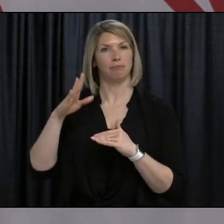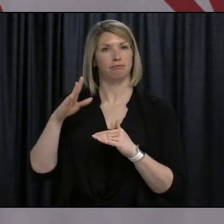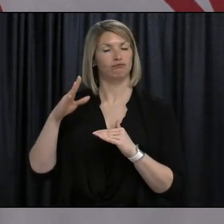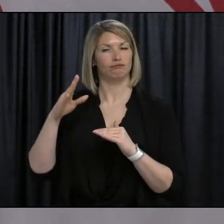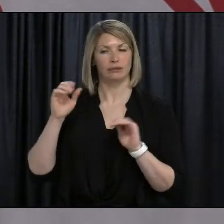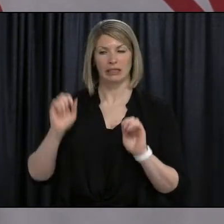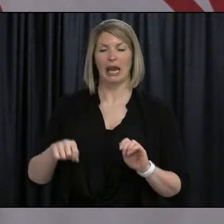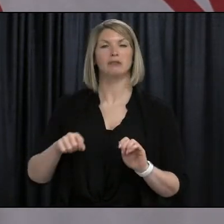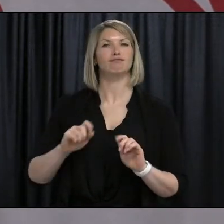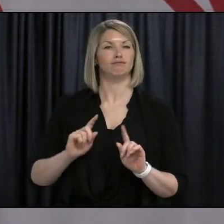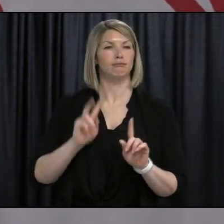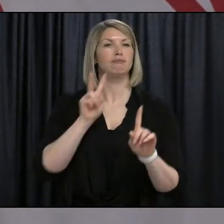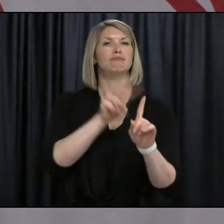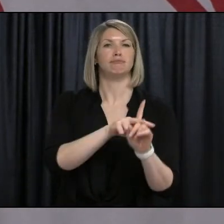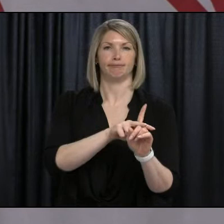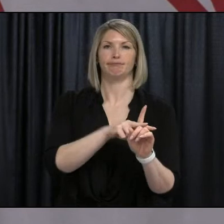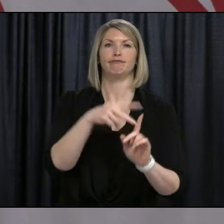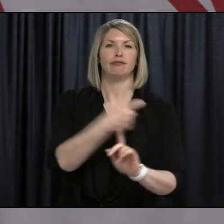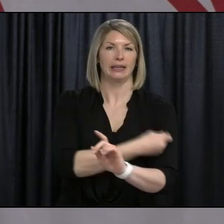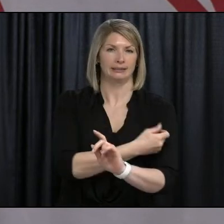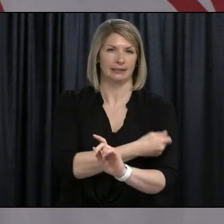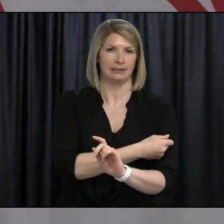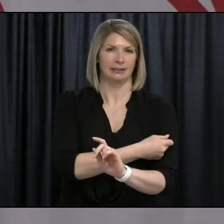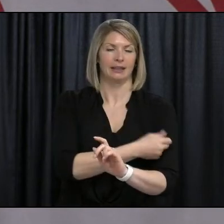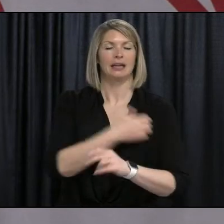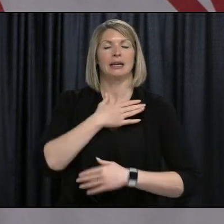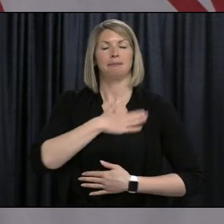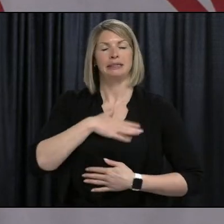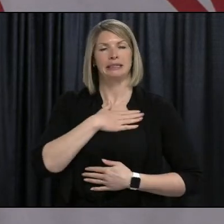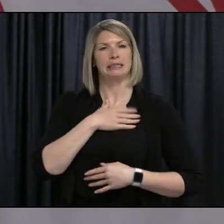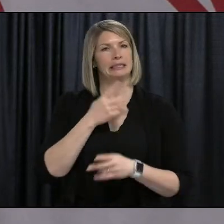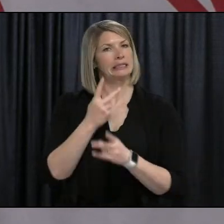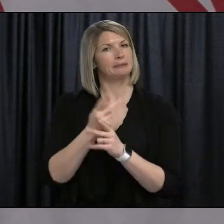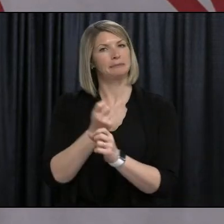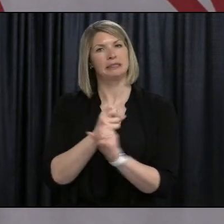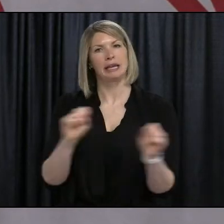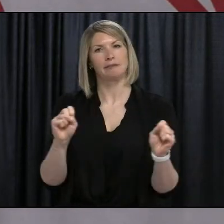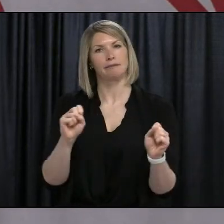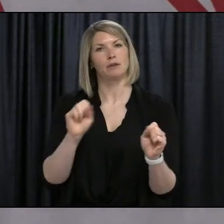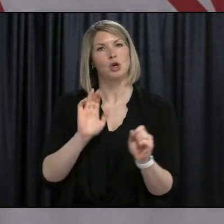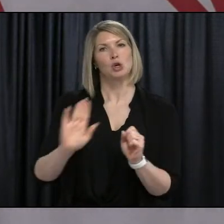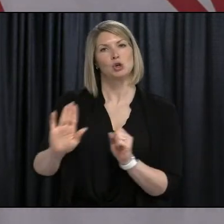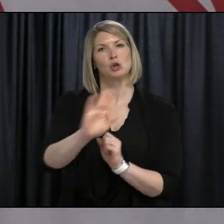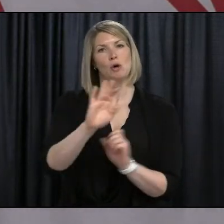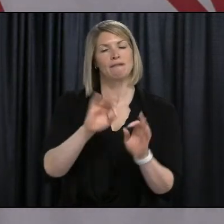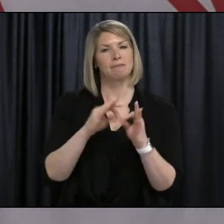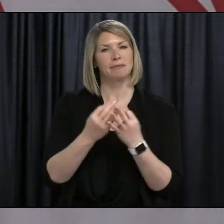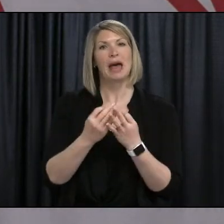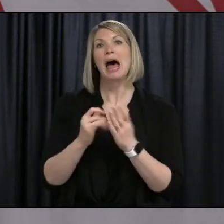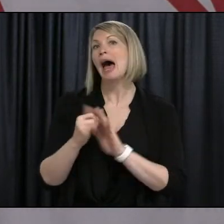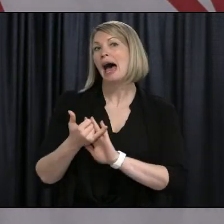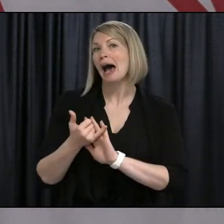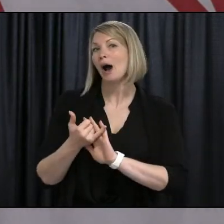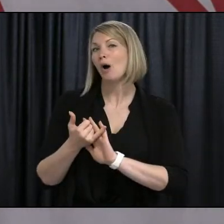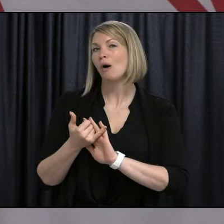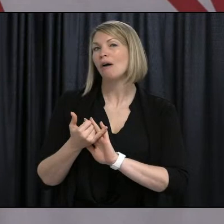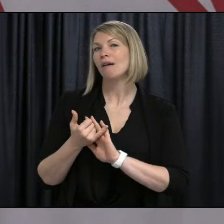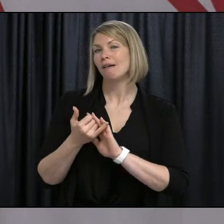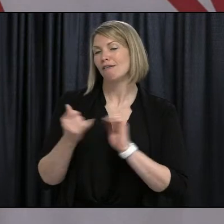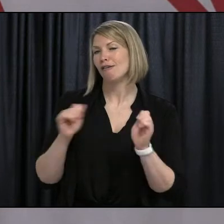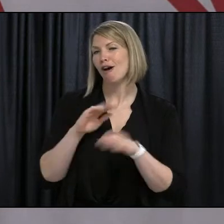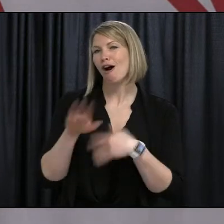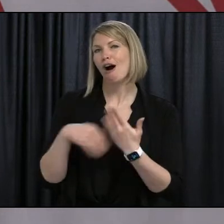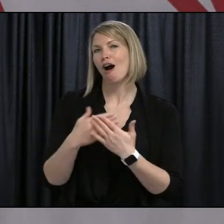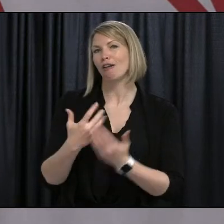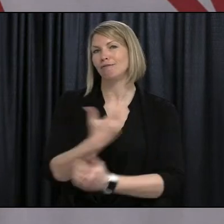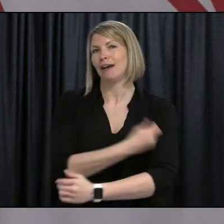vaccinated. Please do your part to keep yourself and those around you safe. And you can do so by getting vaccinated. And with the long holiday